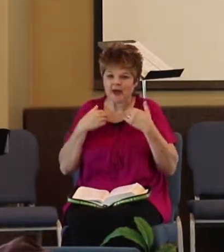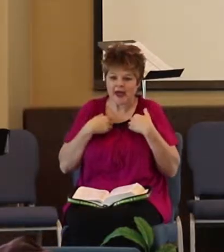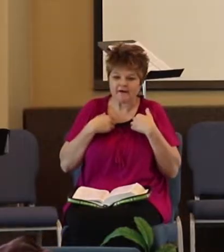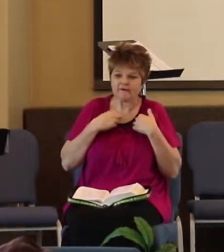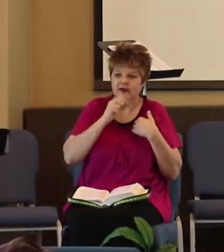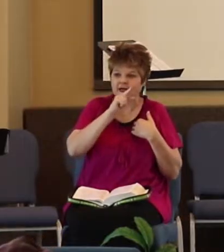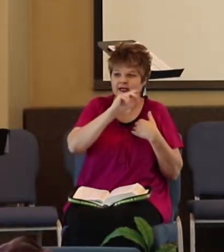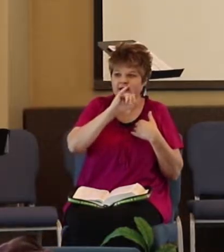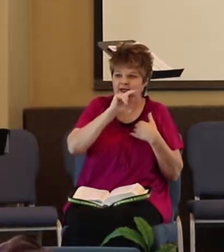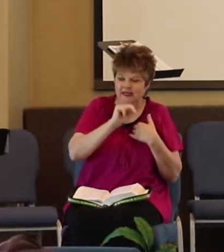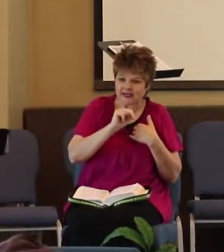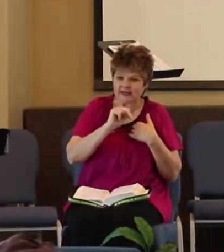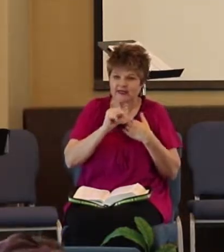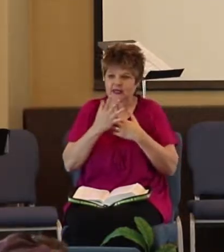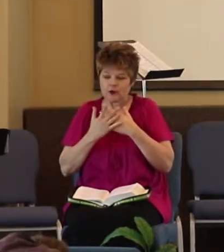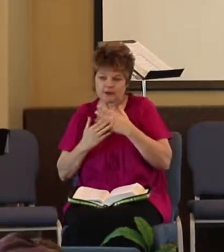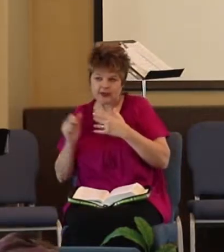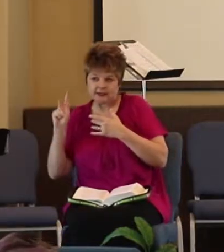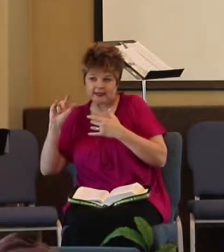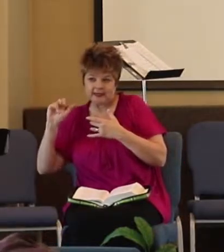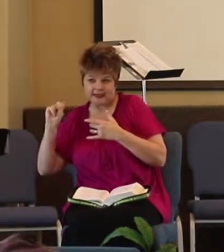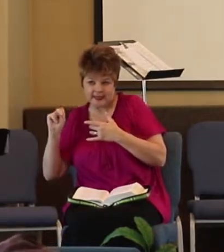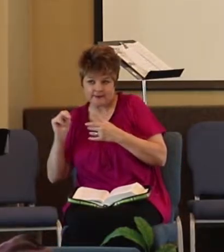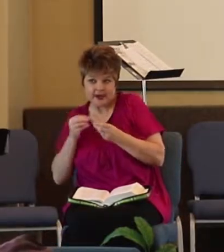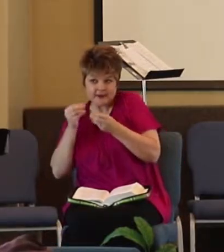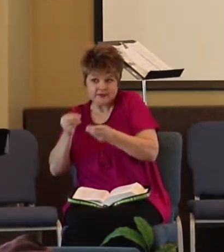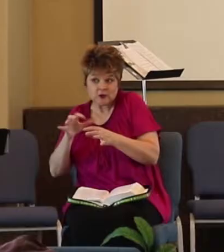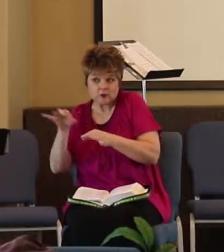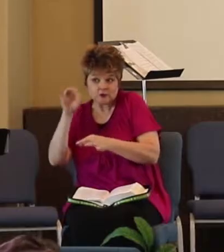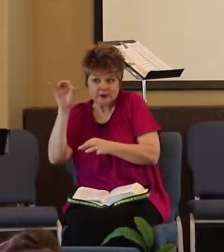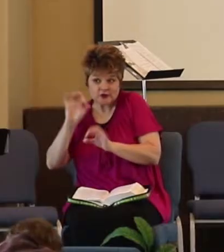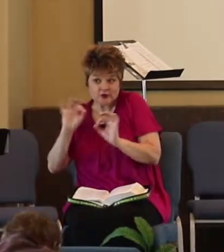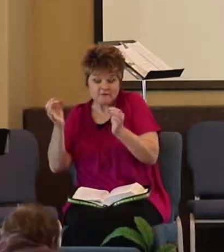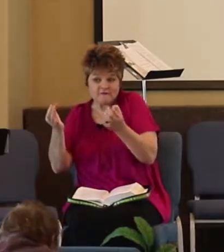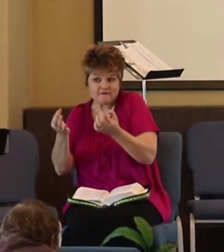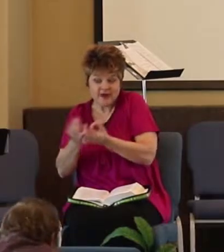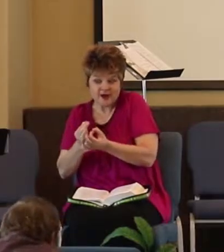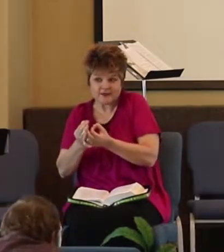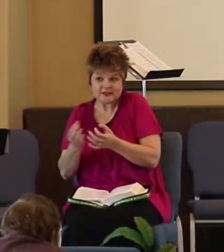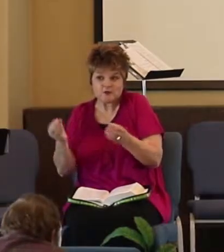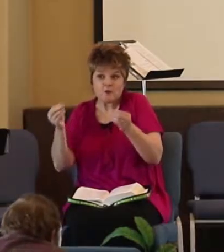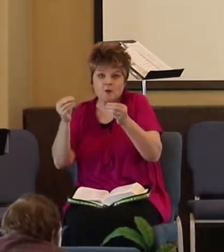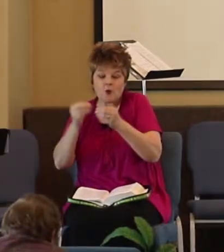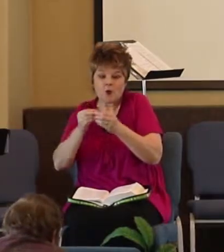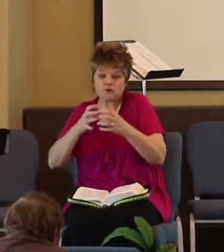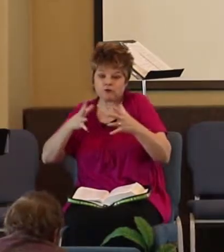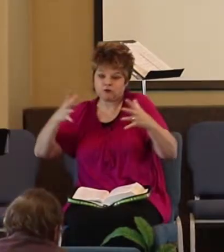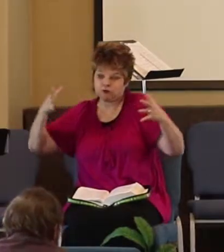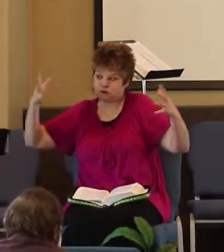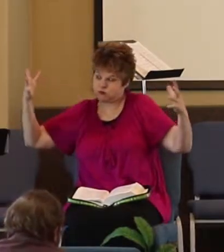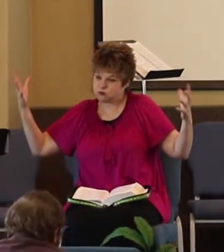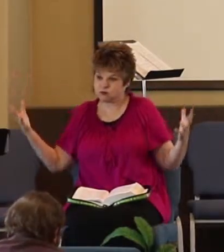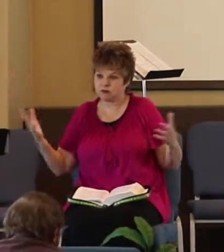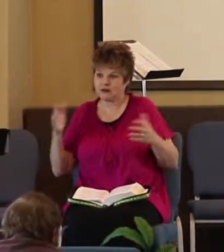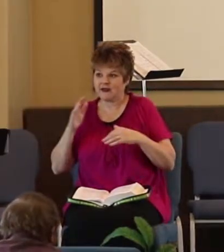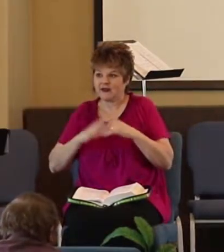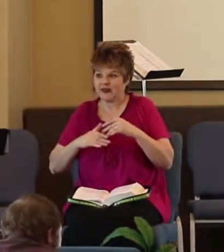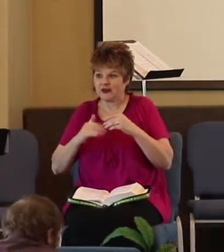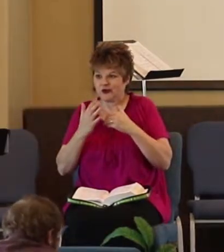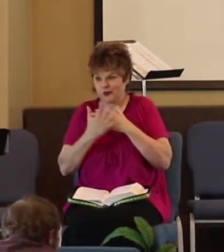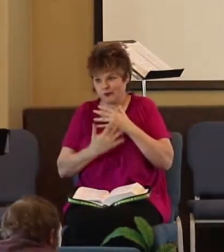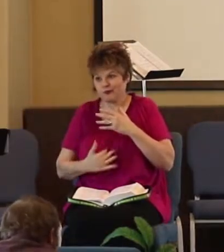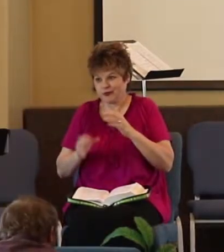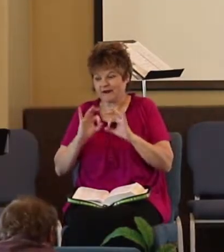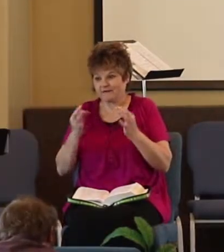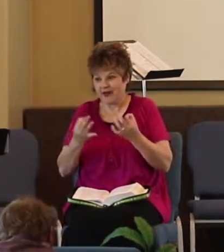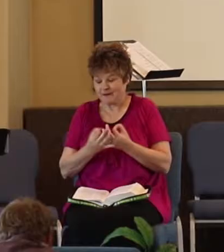blood kin. But I'm going to give you a spiritual family that is far more vast than your blood. Because